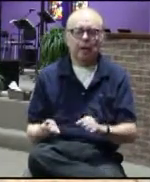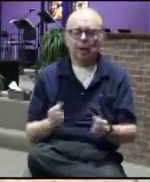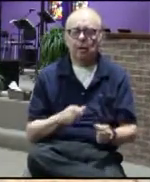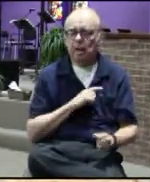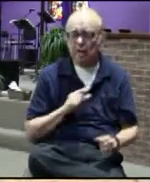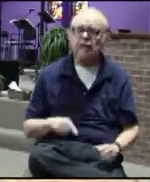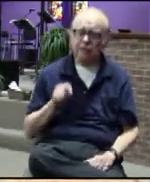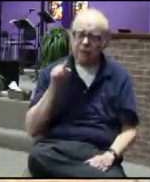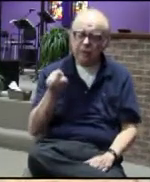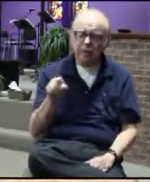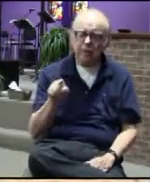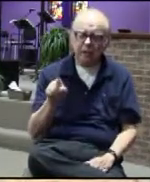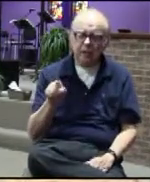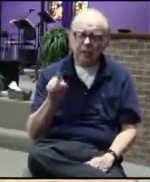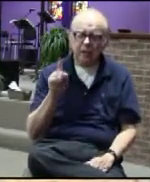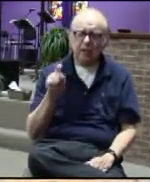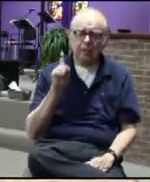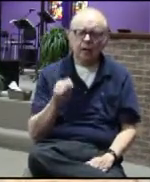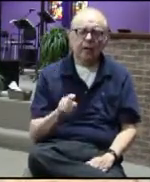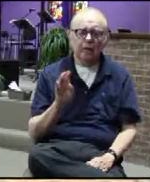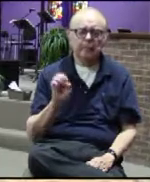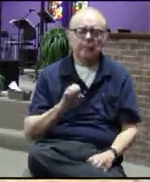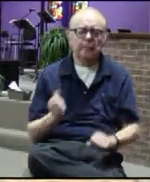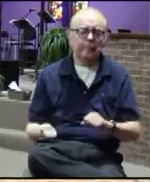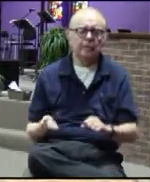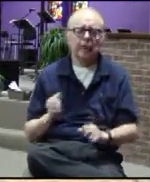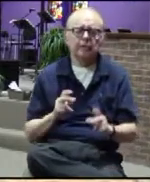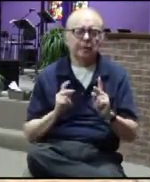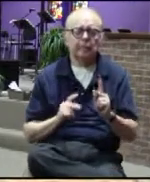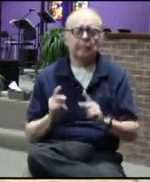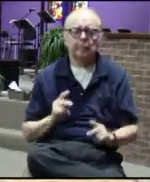Lord it's you. You should be the one baptizing.